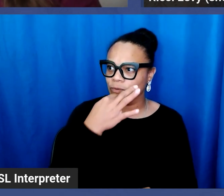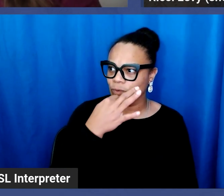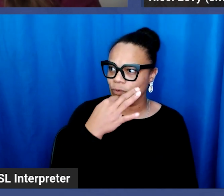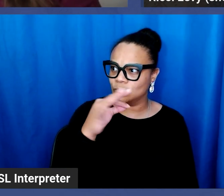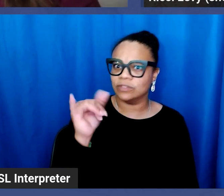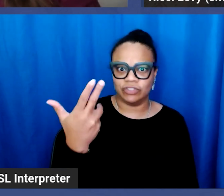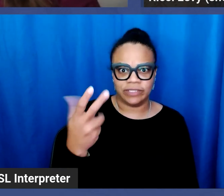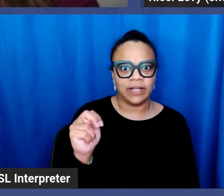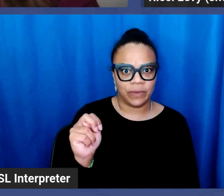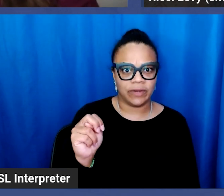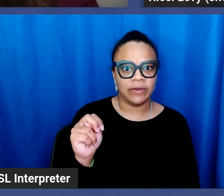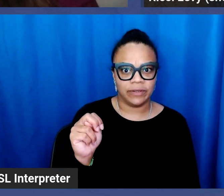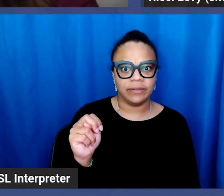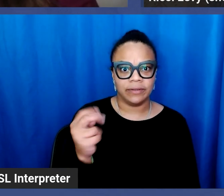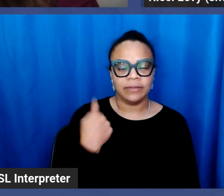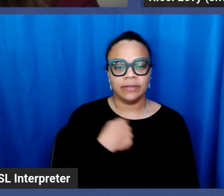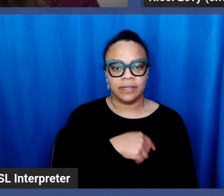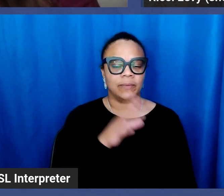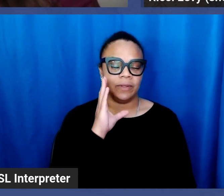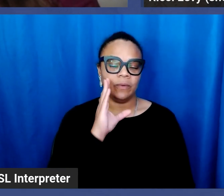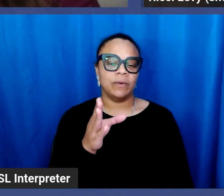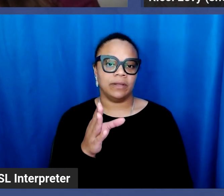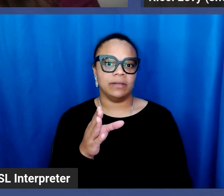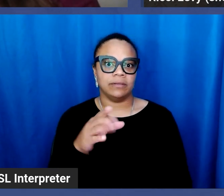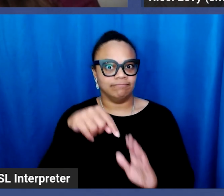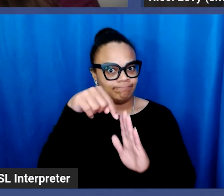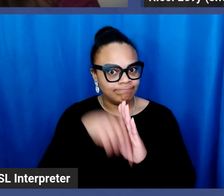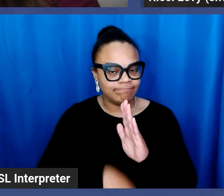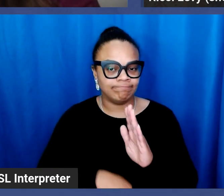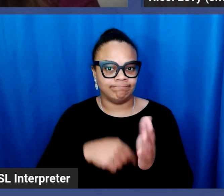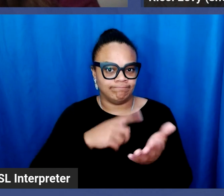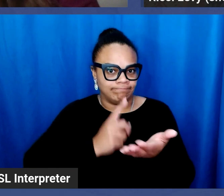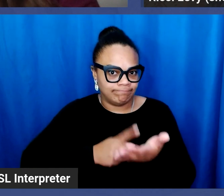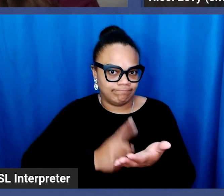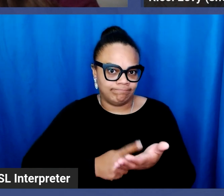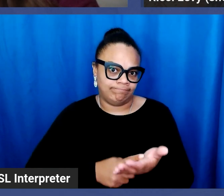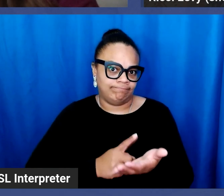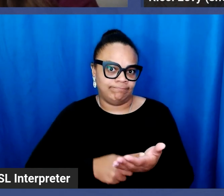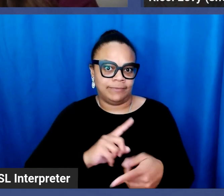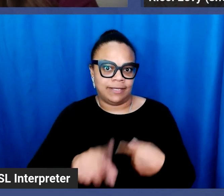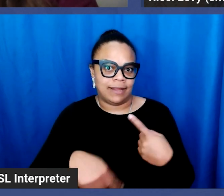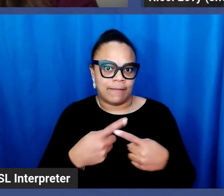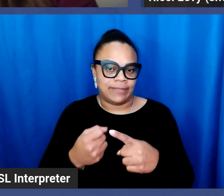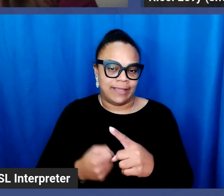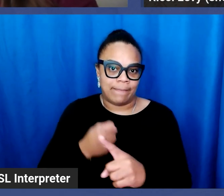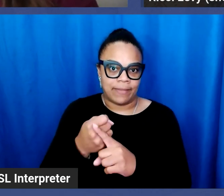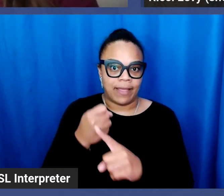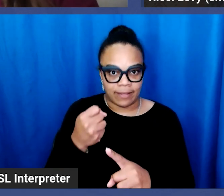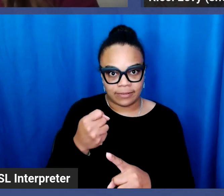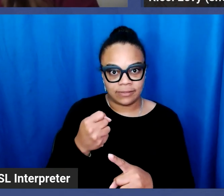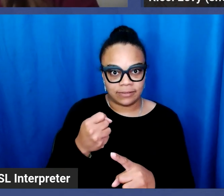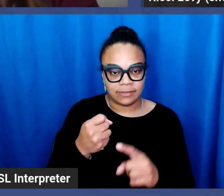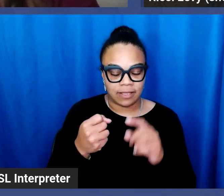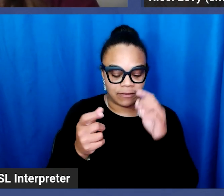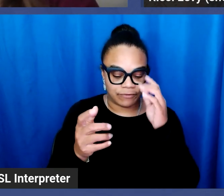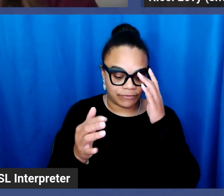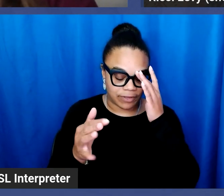in January where we'll be talking extensively about the impact